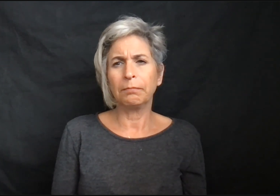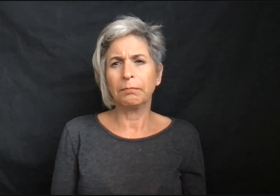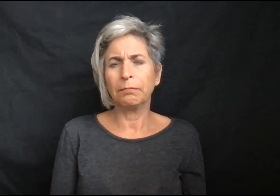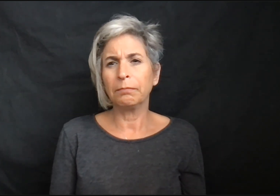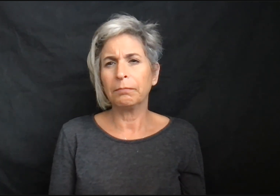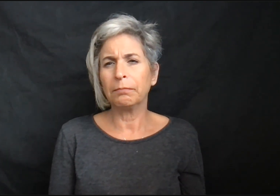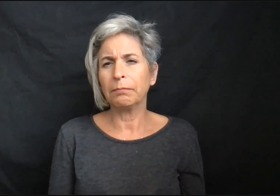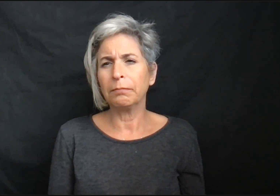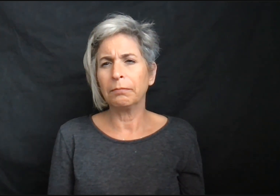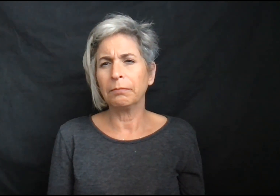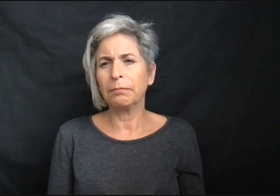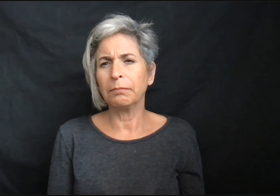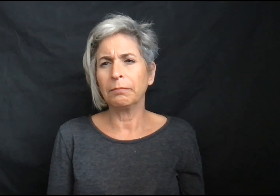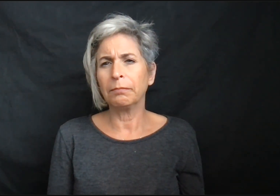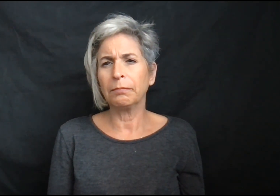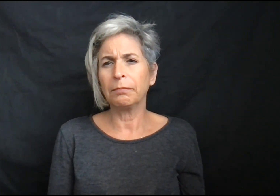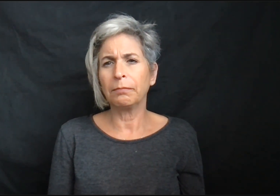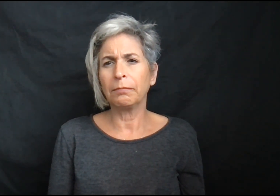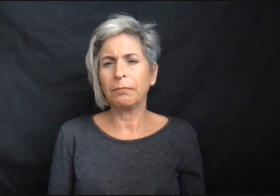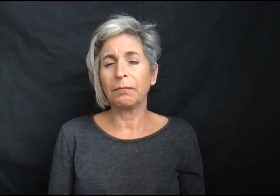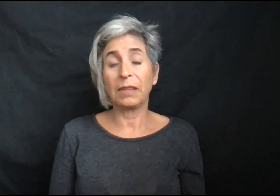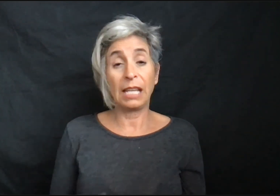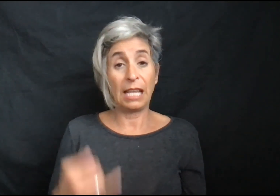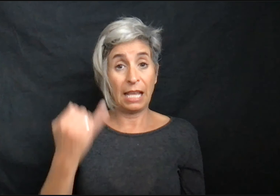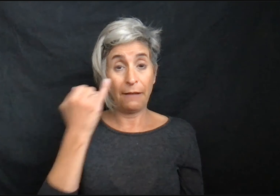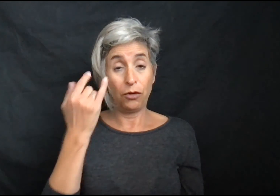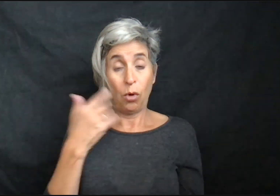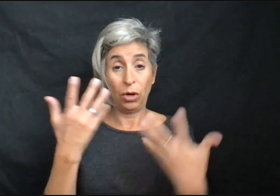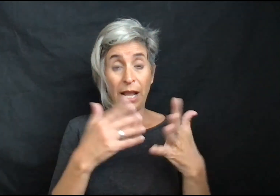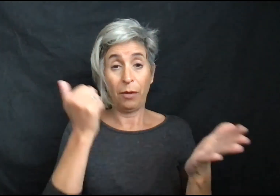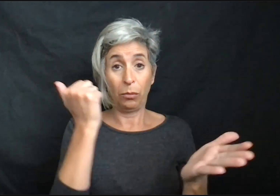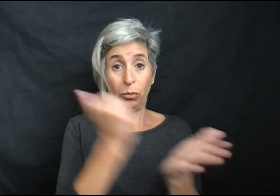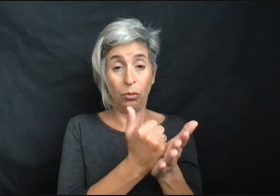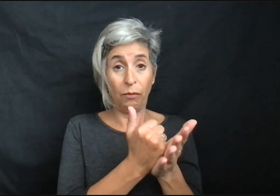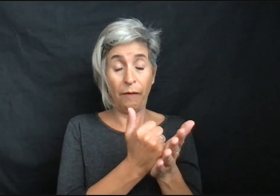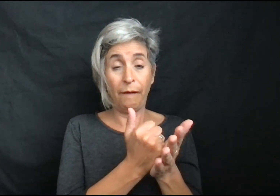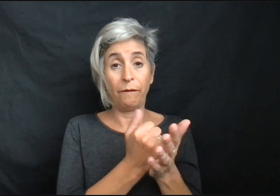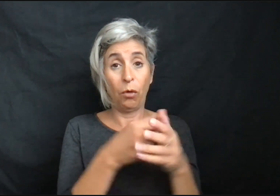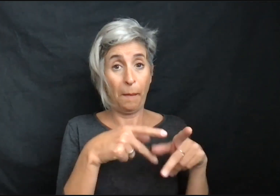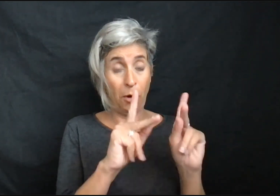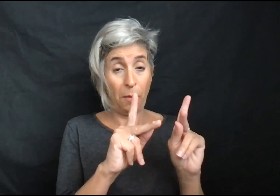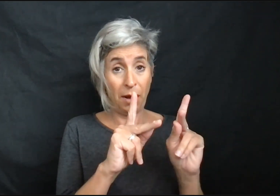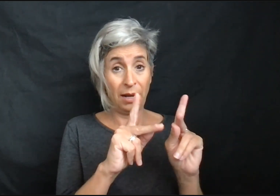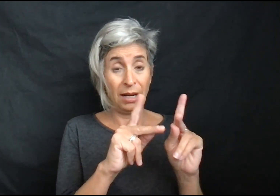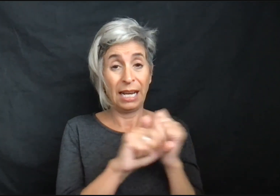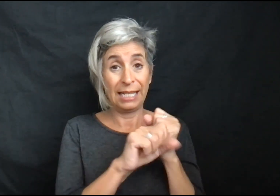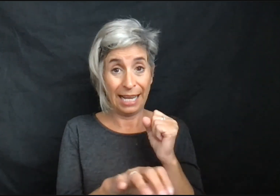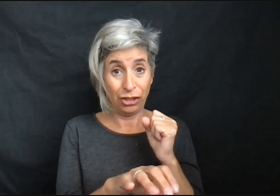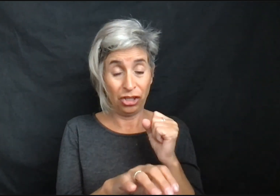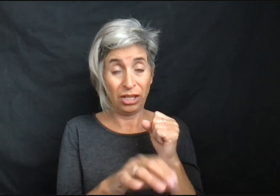If you have an existing permit already approved, almost ready for inspection, what do you do?